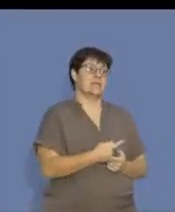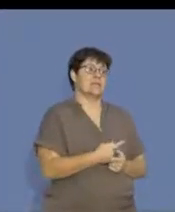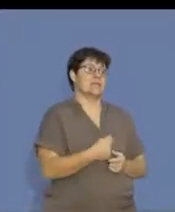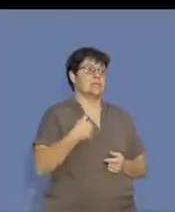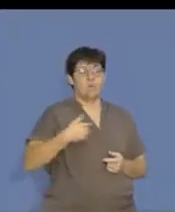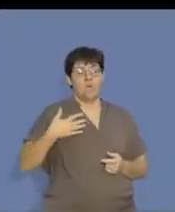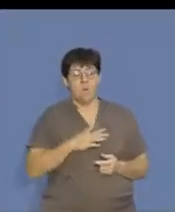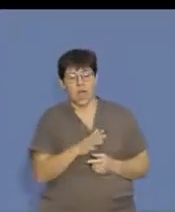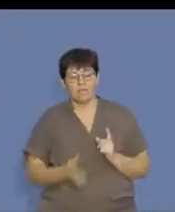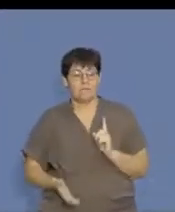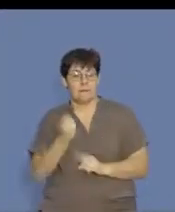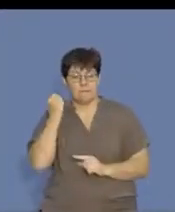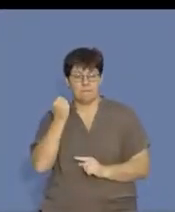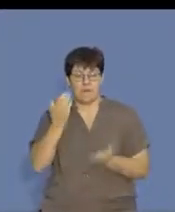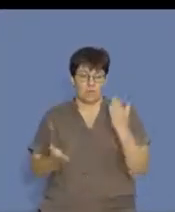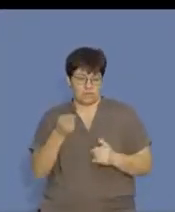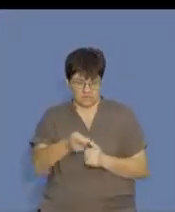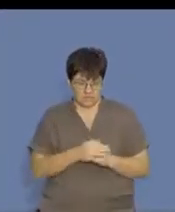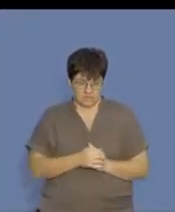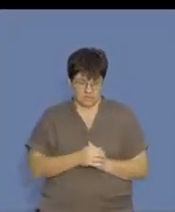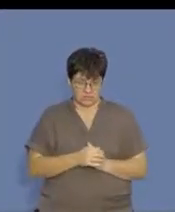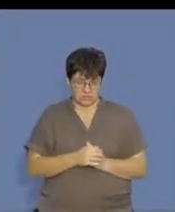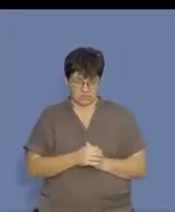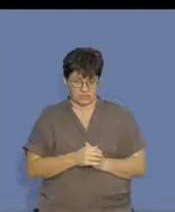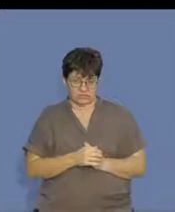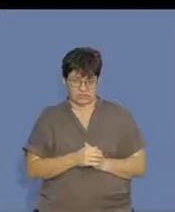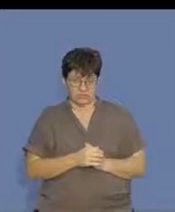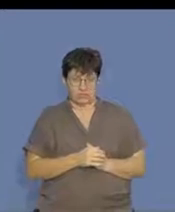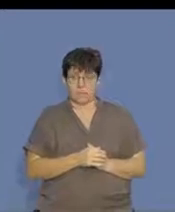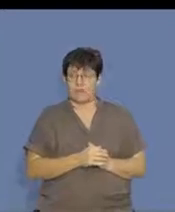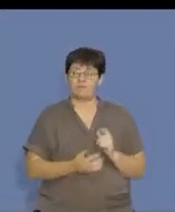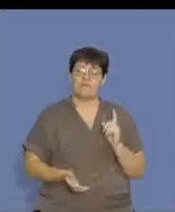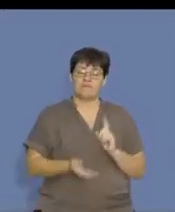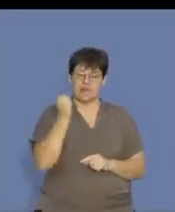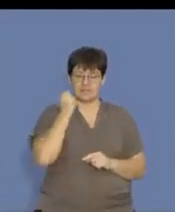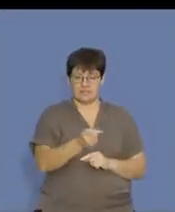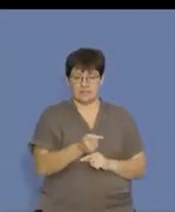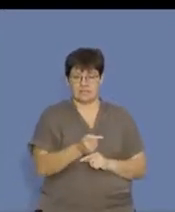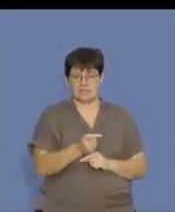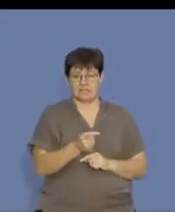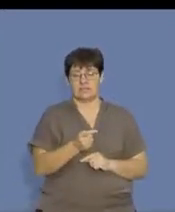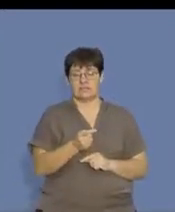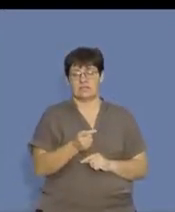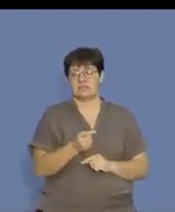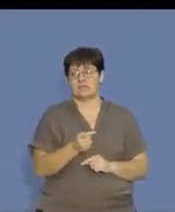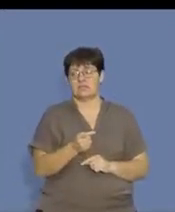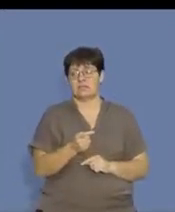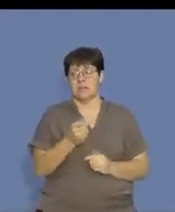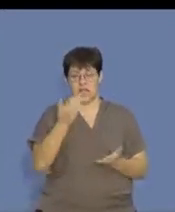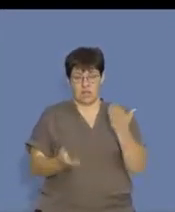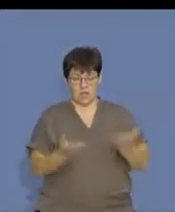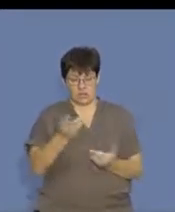had said to you, I want you to find the equation, right, which I'm going to write here. Find the